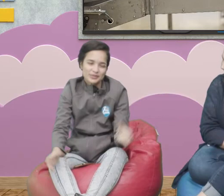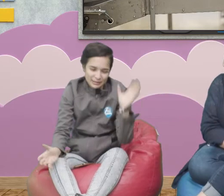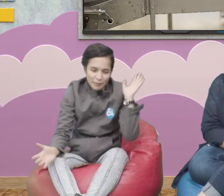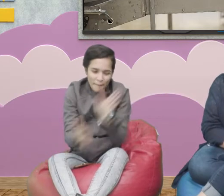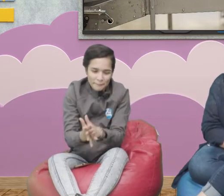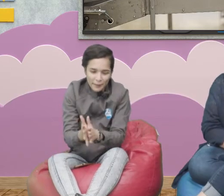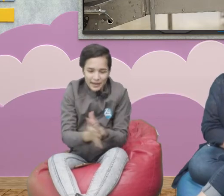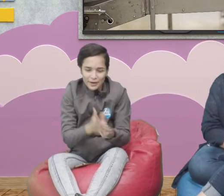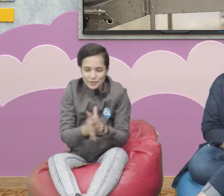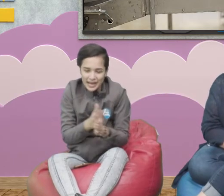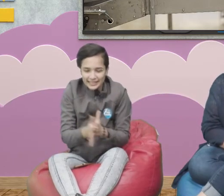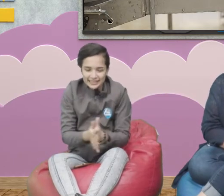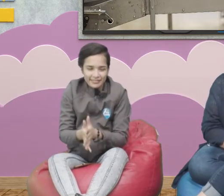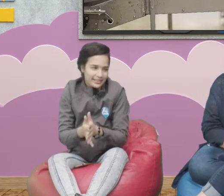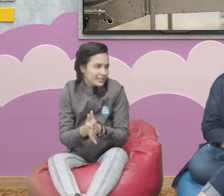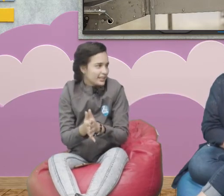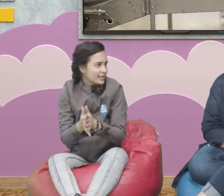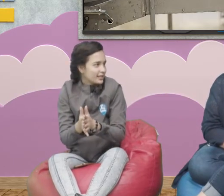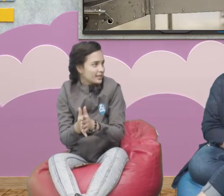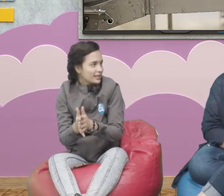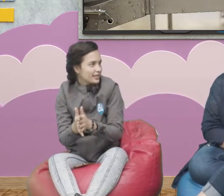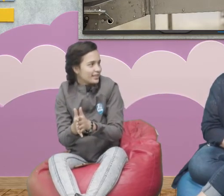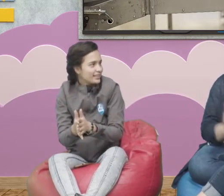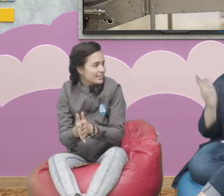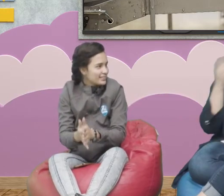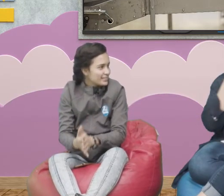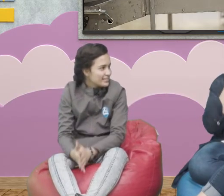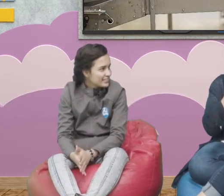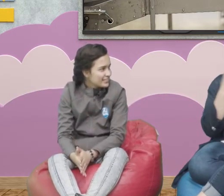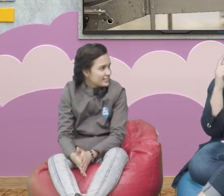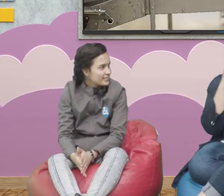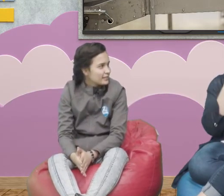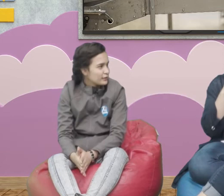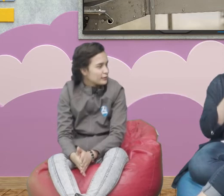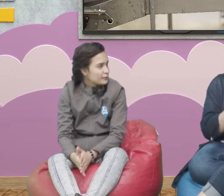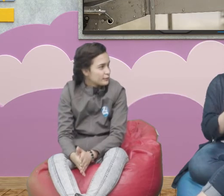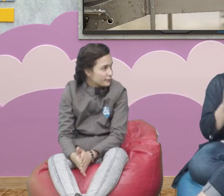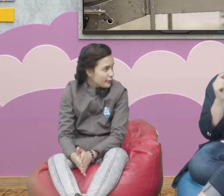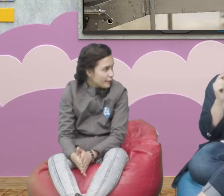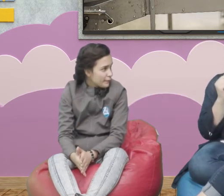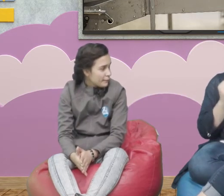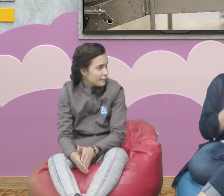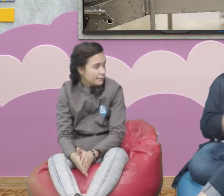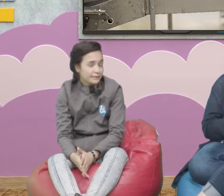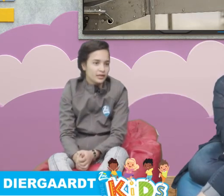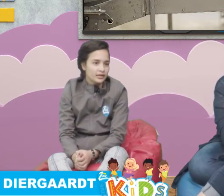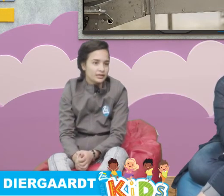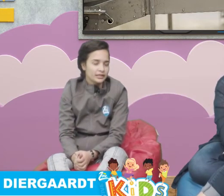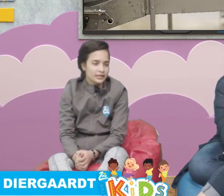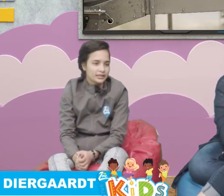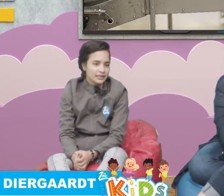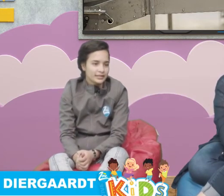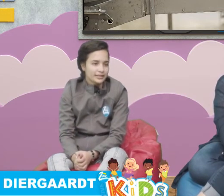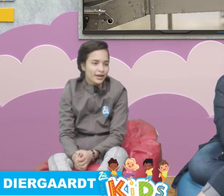most with some mayonnaise and everything. Okay, so you put carrots. That's funny. Cucumber. And